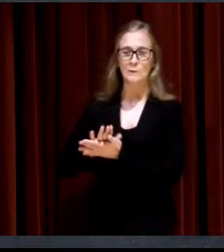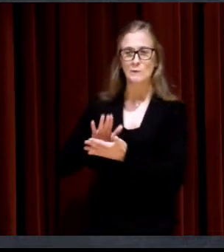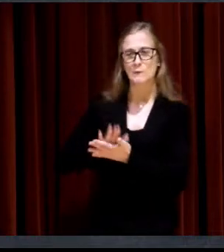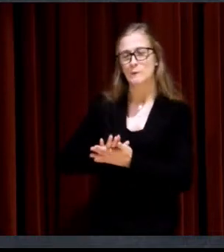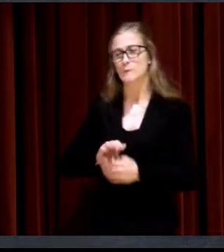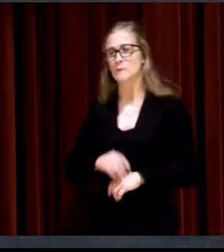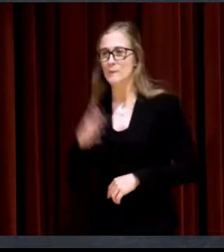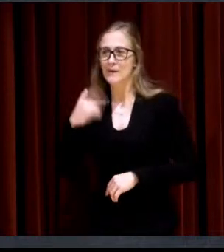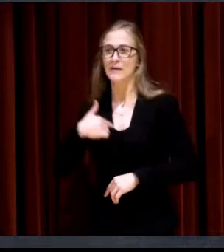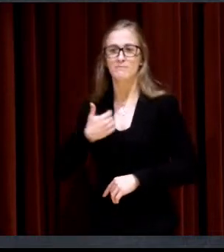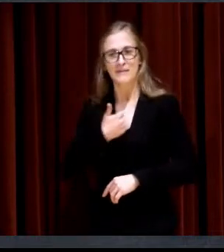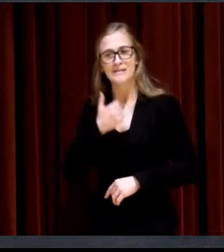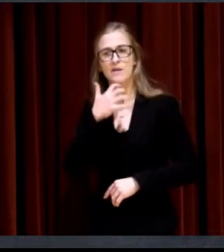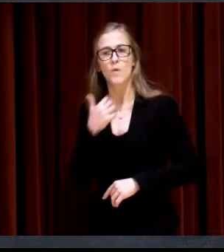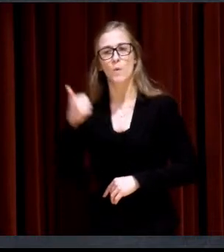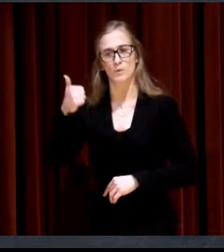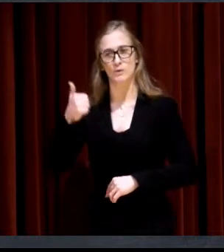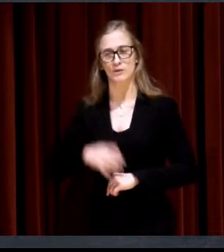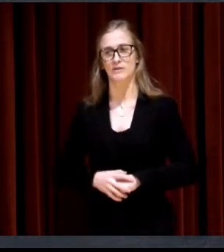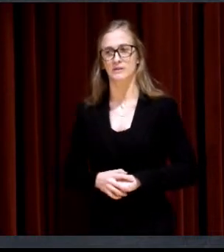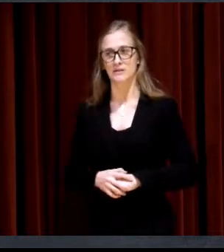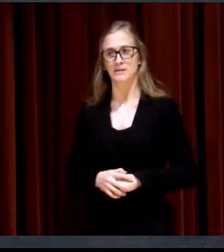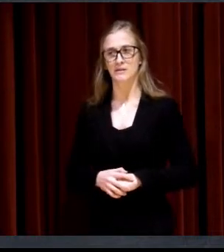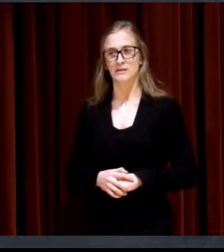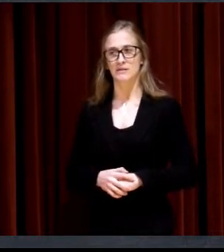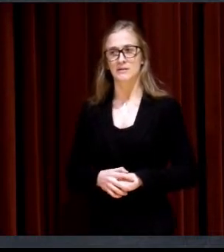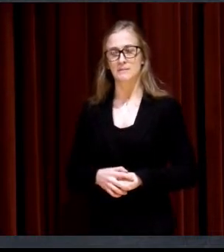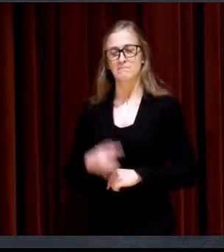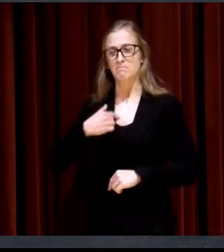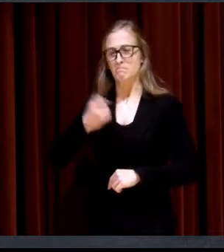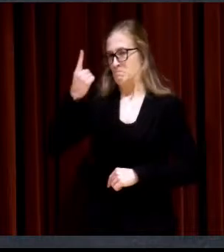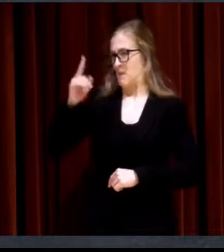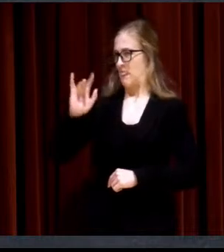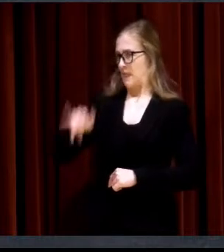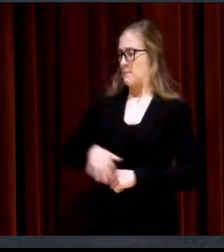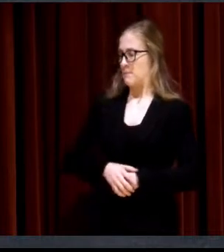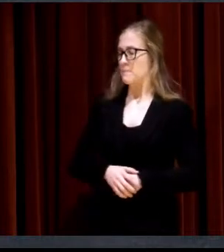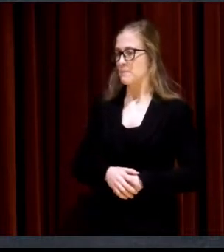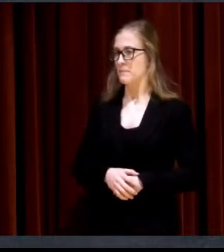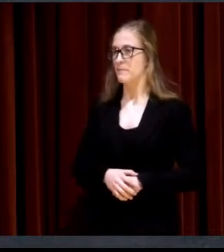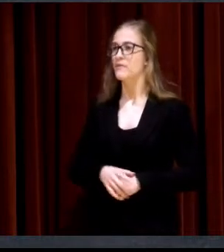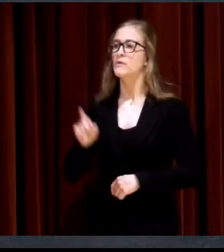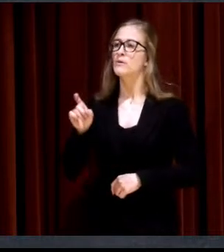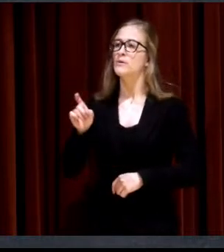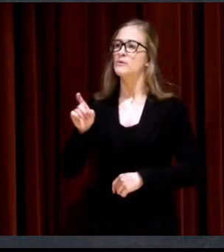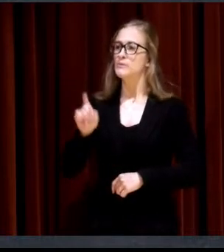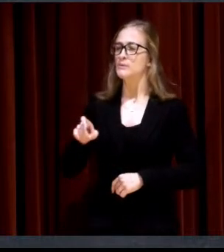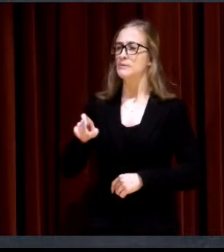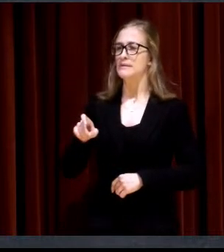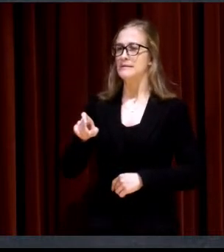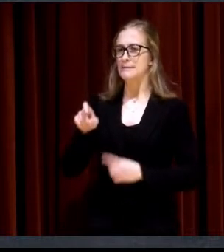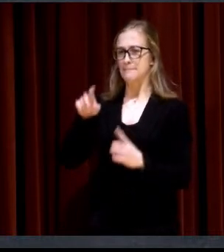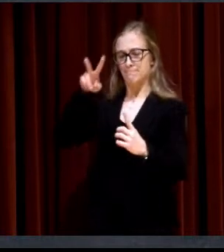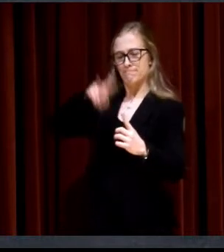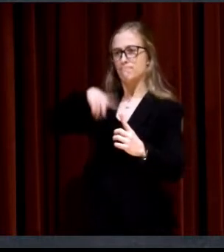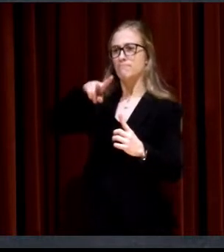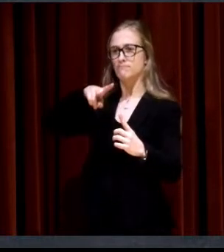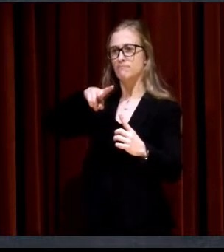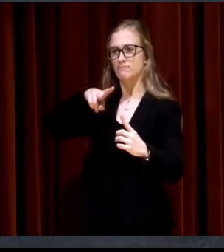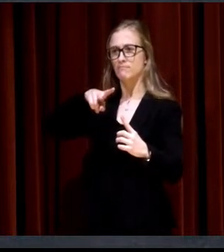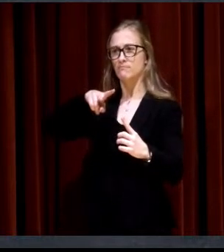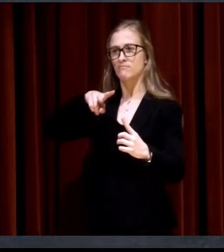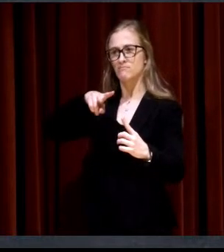am older. So I looked at that. You have to look at people as,